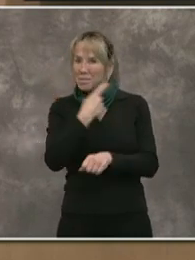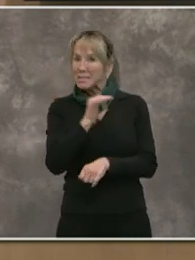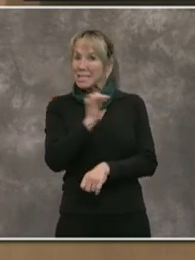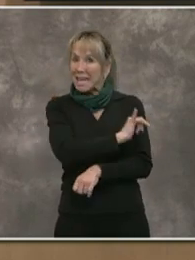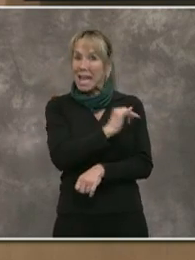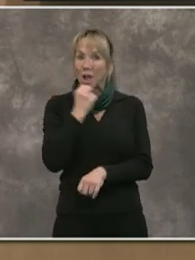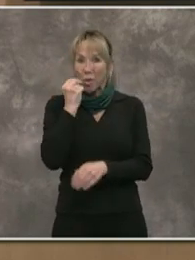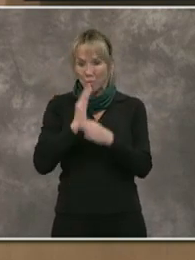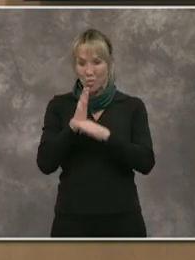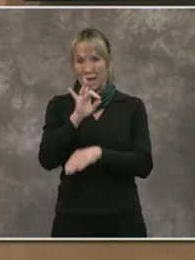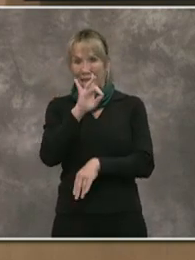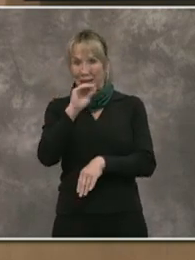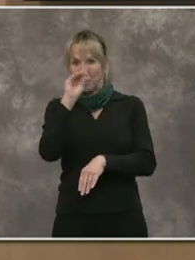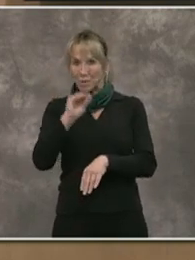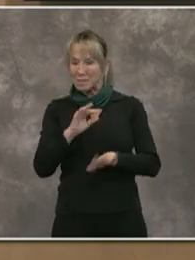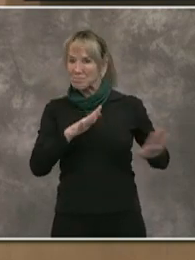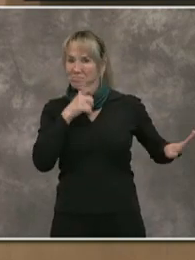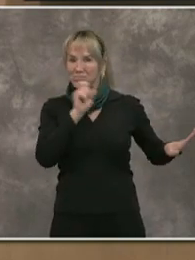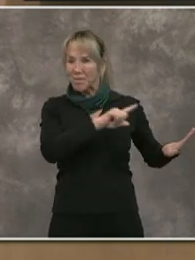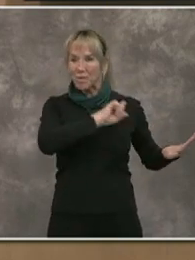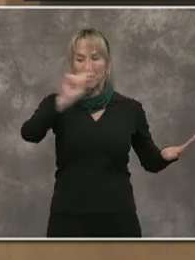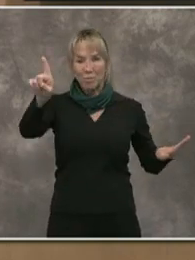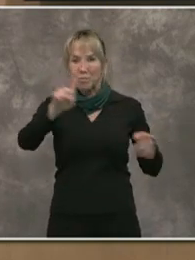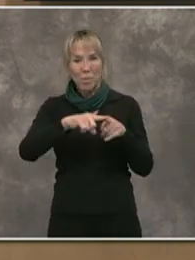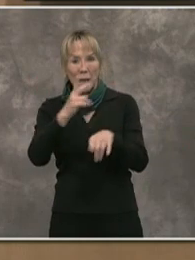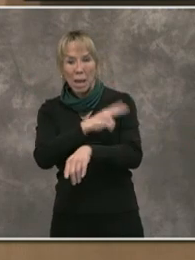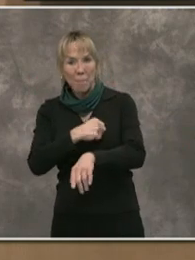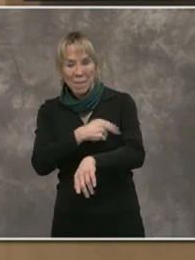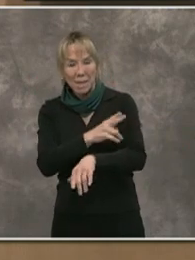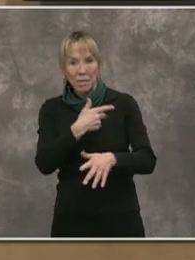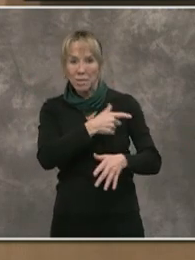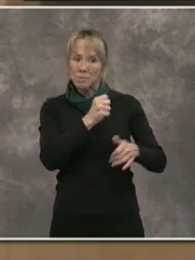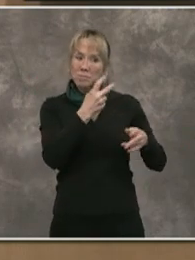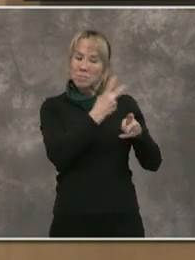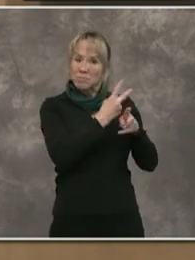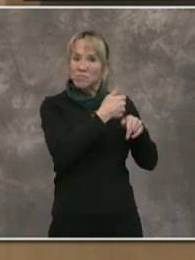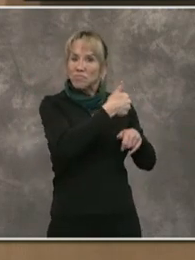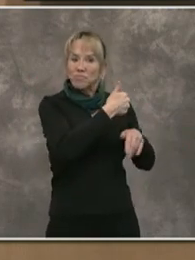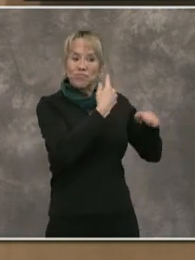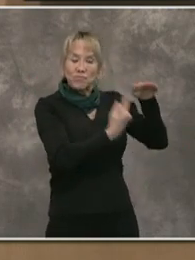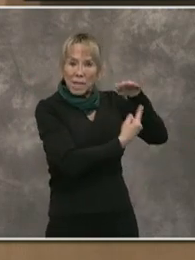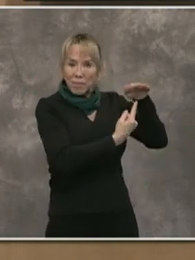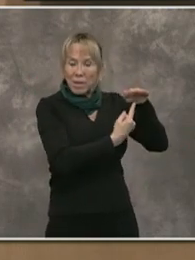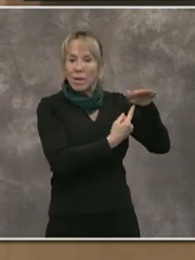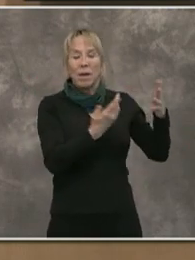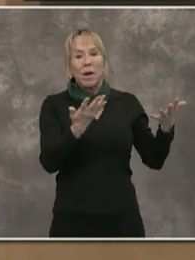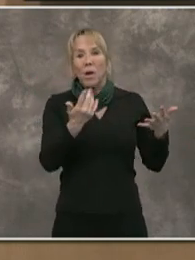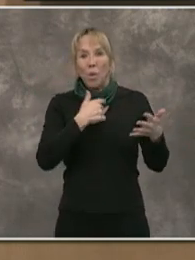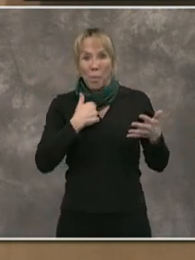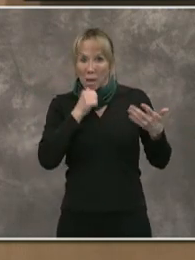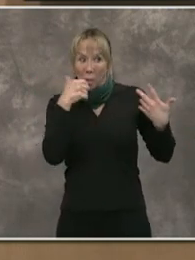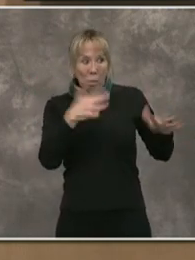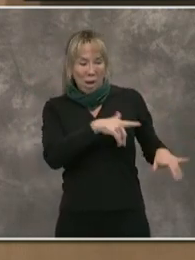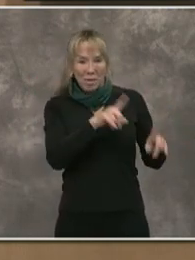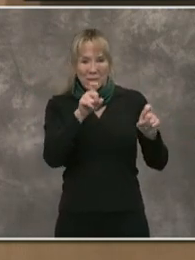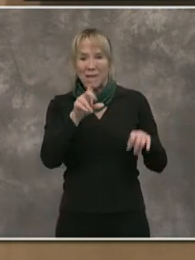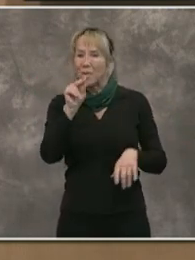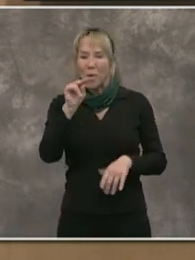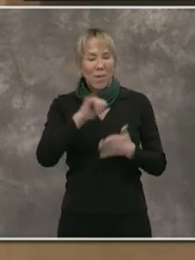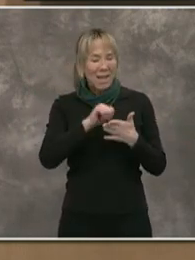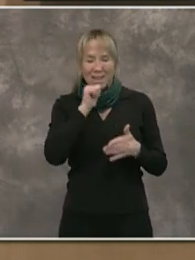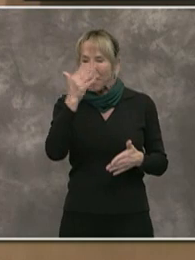not actually come into the medical system, not so much because we don't want them to be tested, that's important, but because of